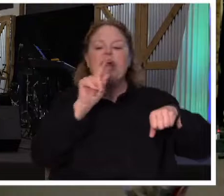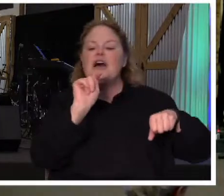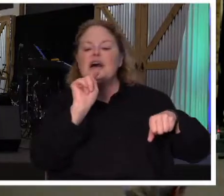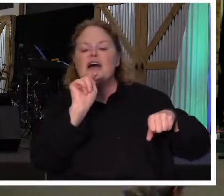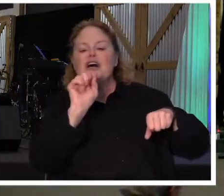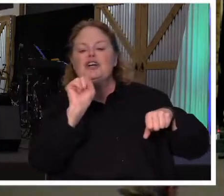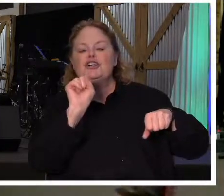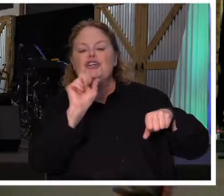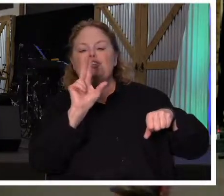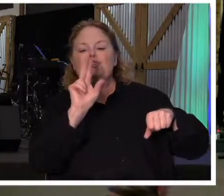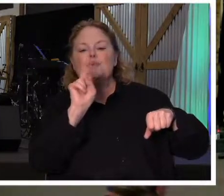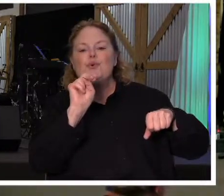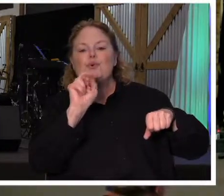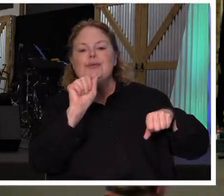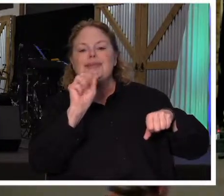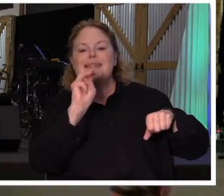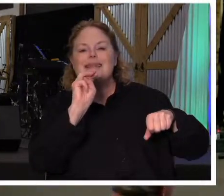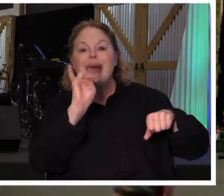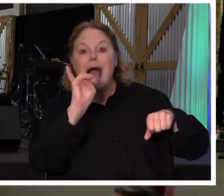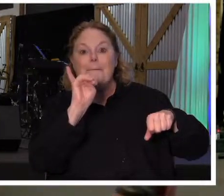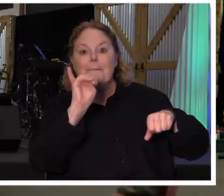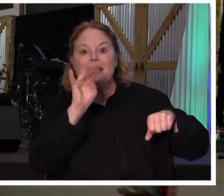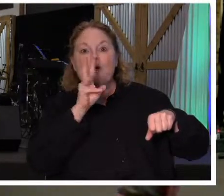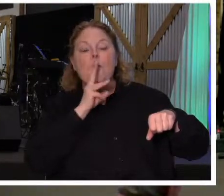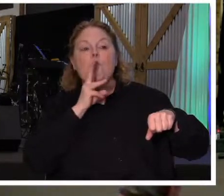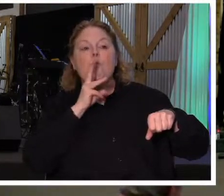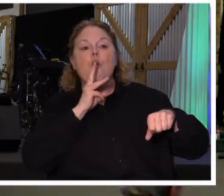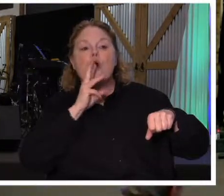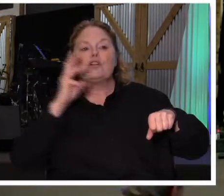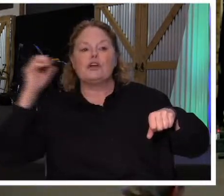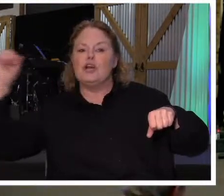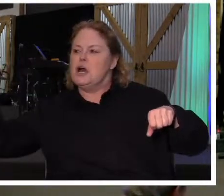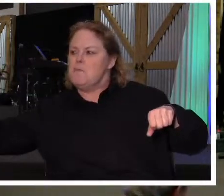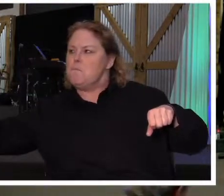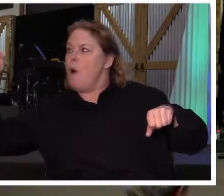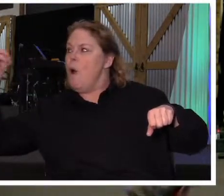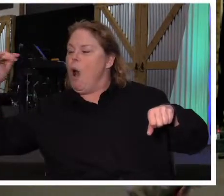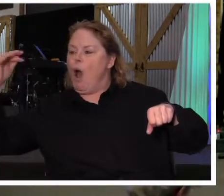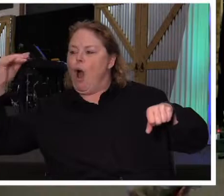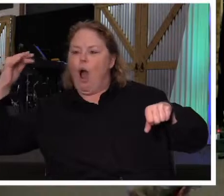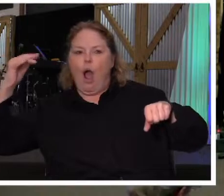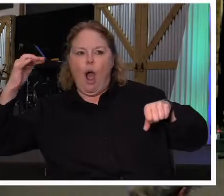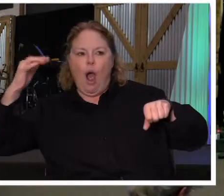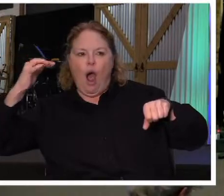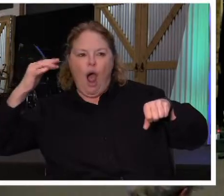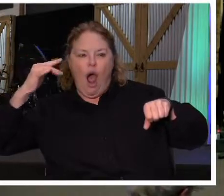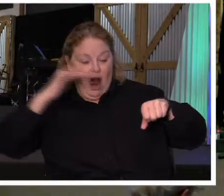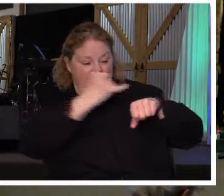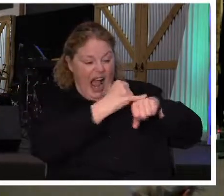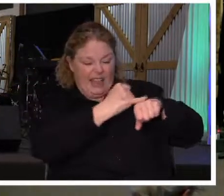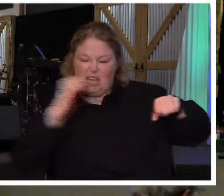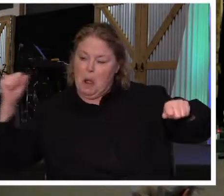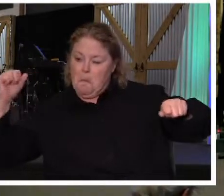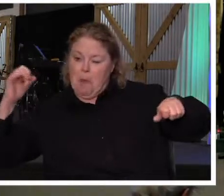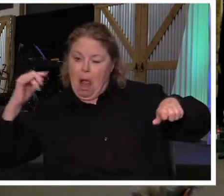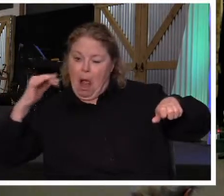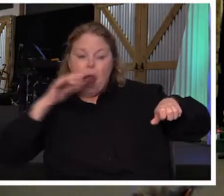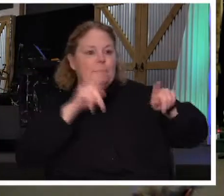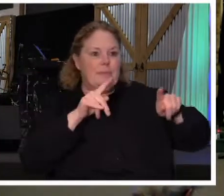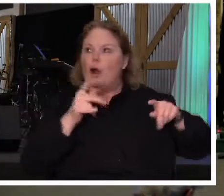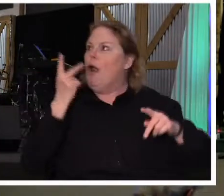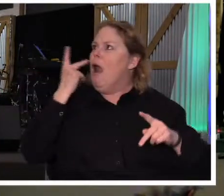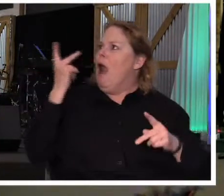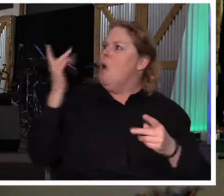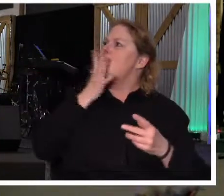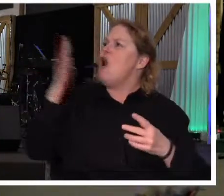massive wave of water, and you see people that were on the beach recognizing they're no match, and they begin to run for safety. And as